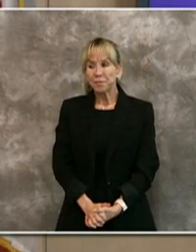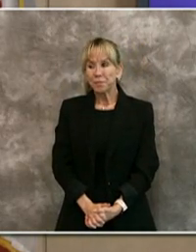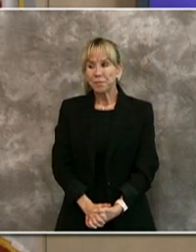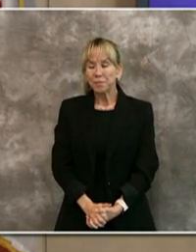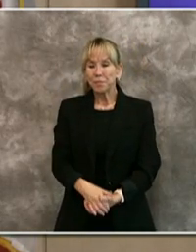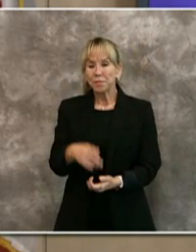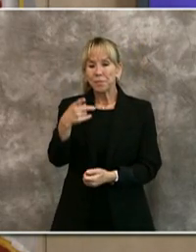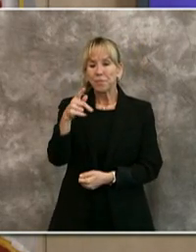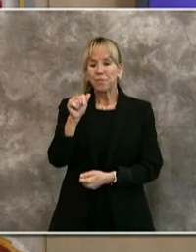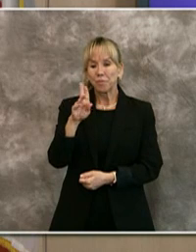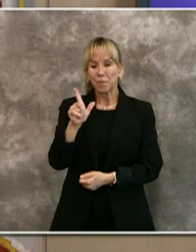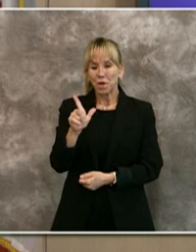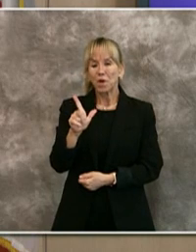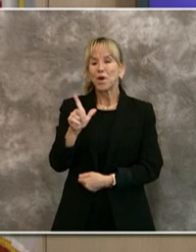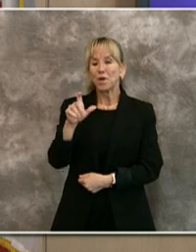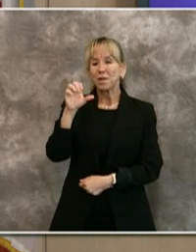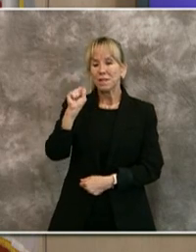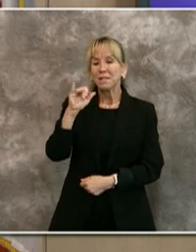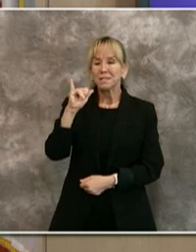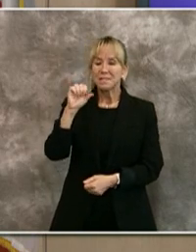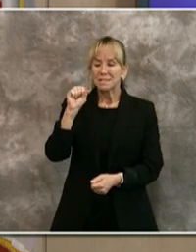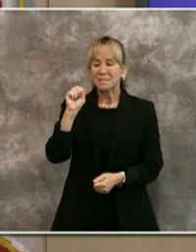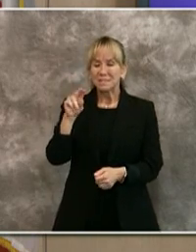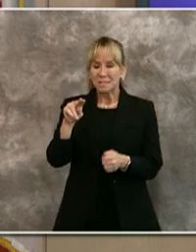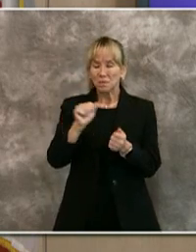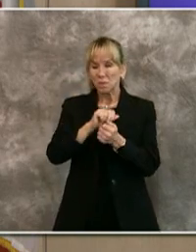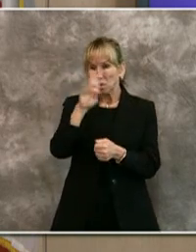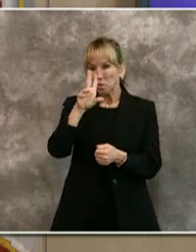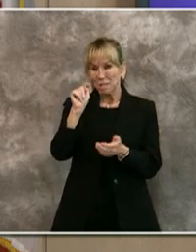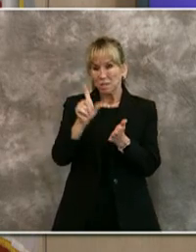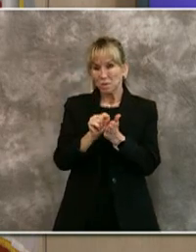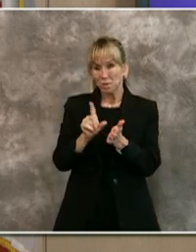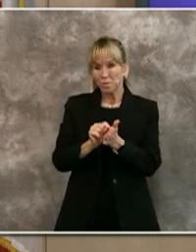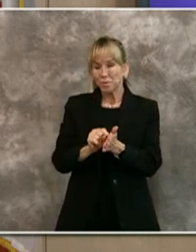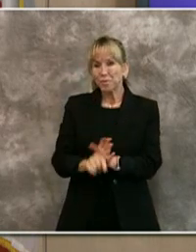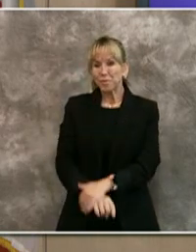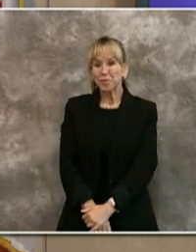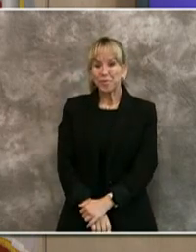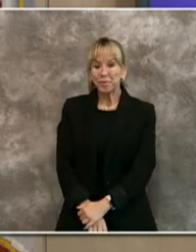Paul Sisson with the San Diego Union Tribune, please state your question.